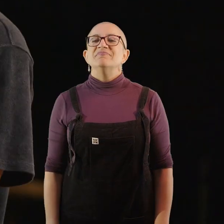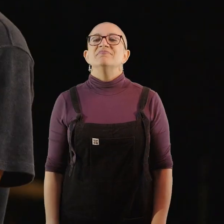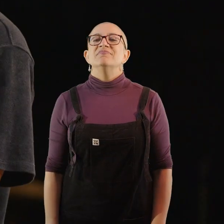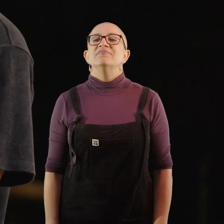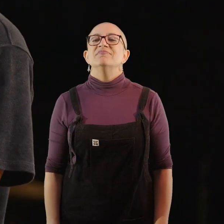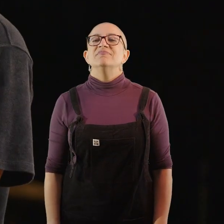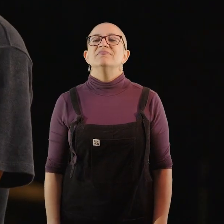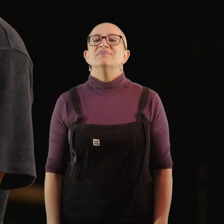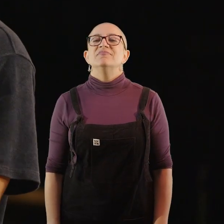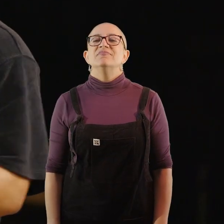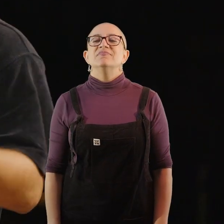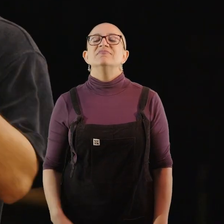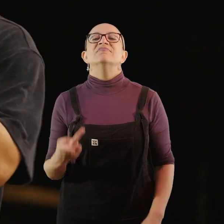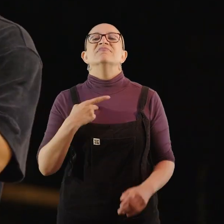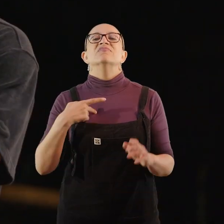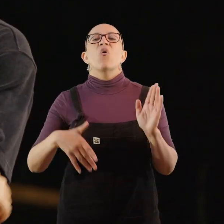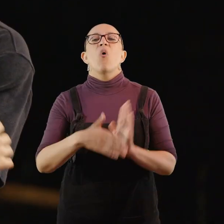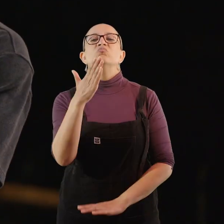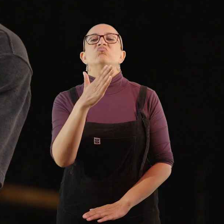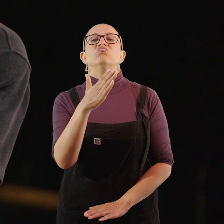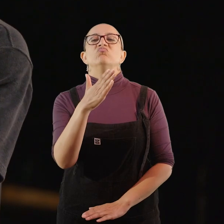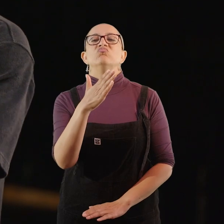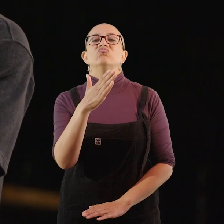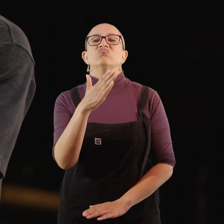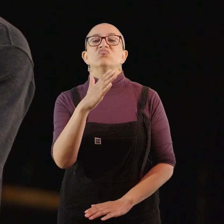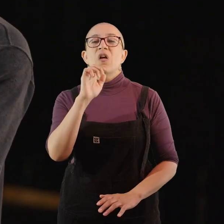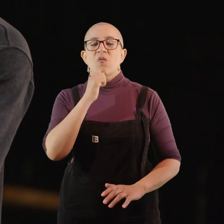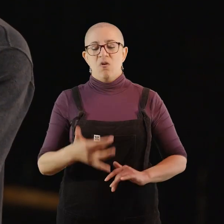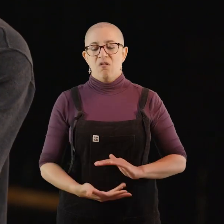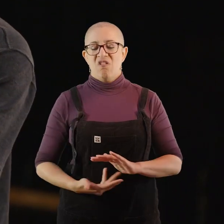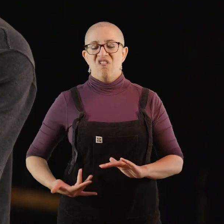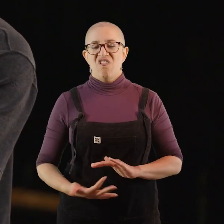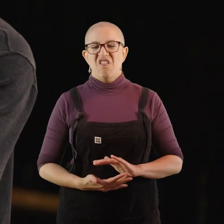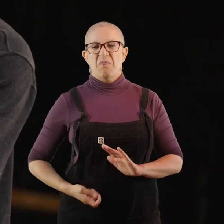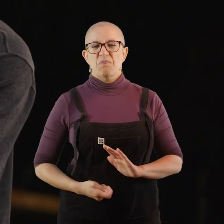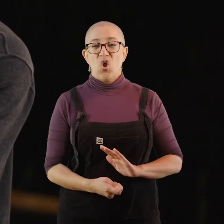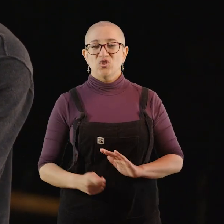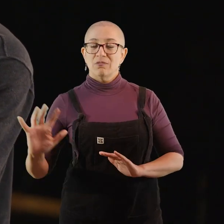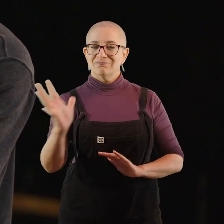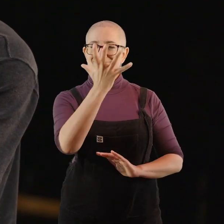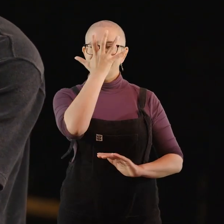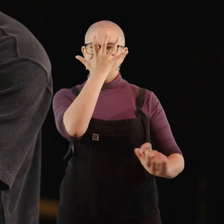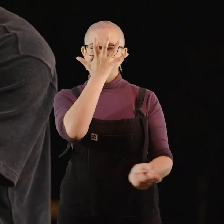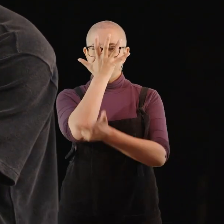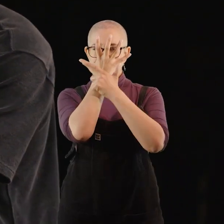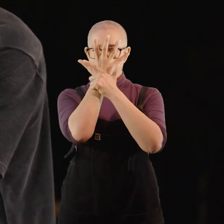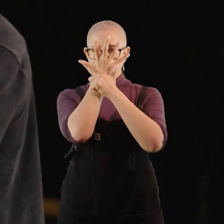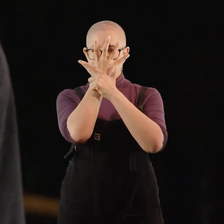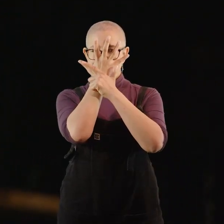Away, and mock the time with fairer show. False face must hide what the false heart doth